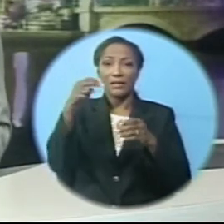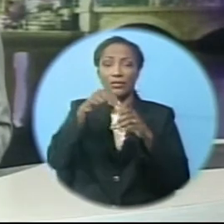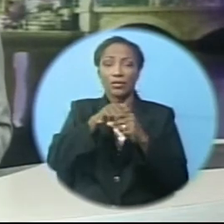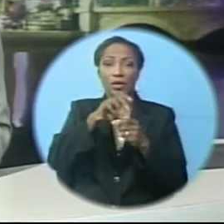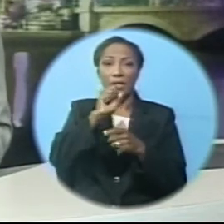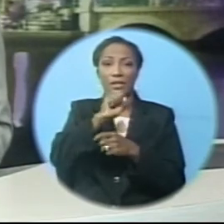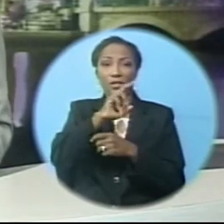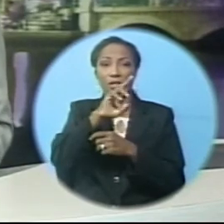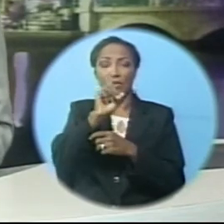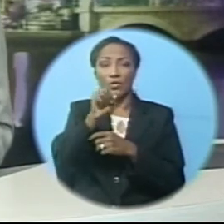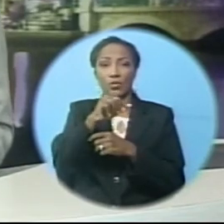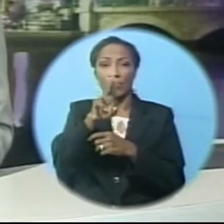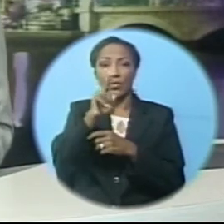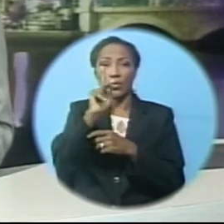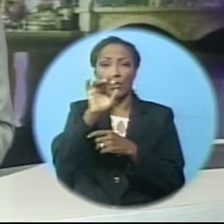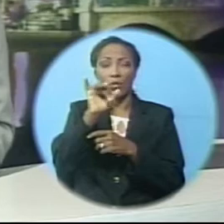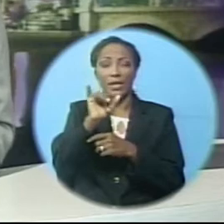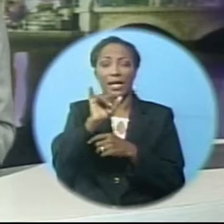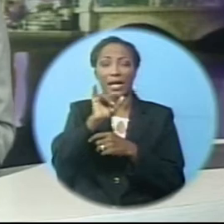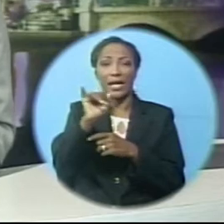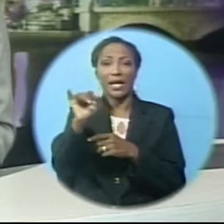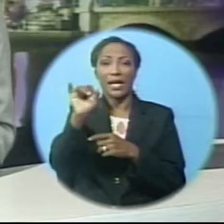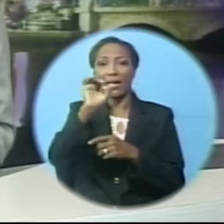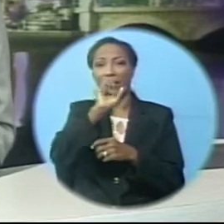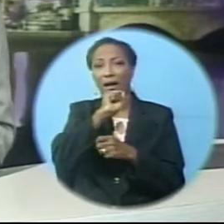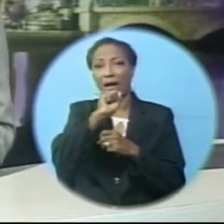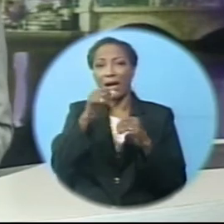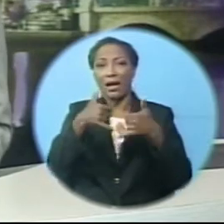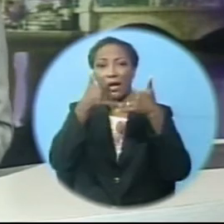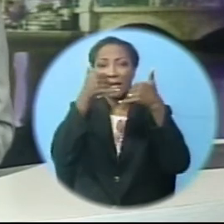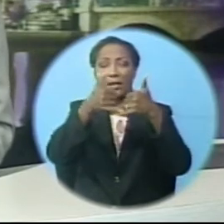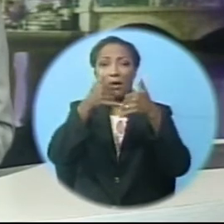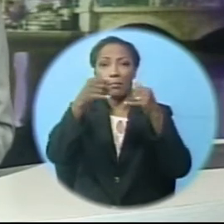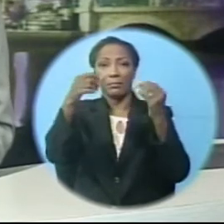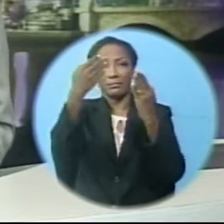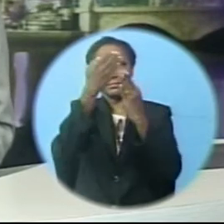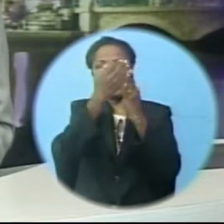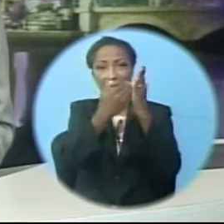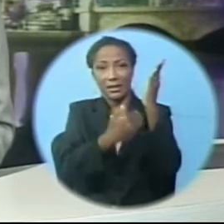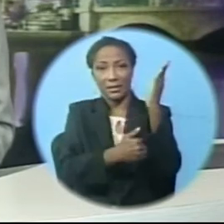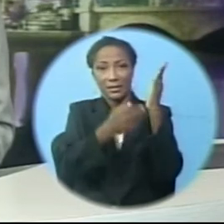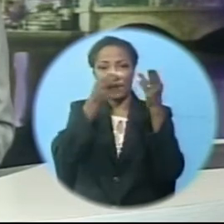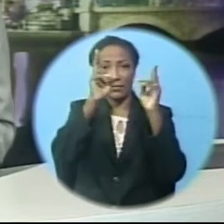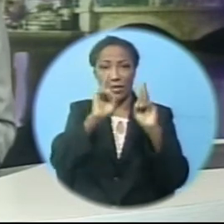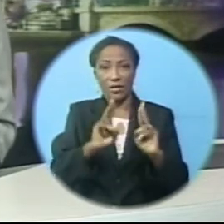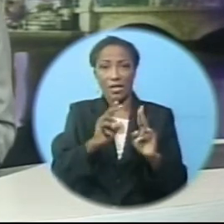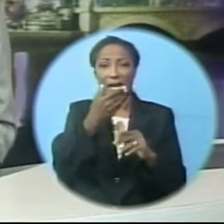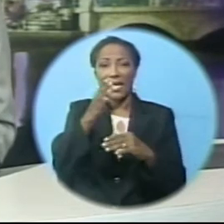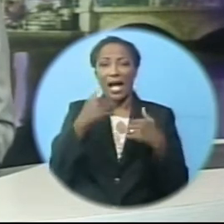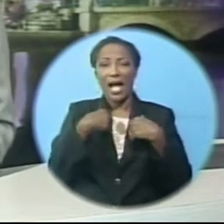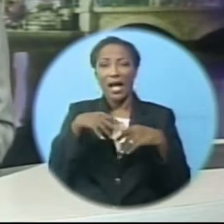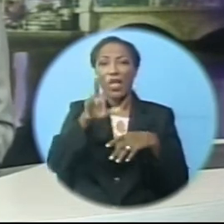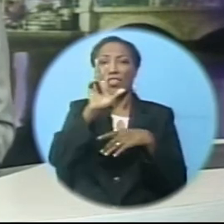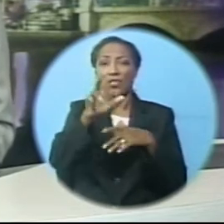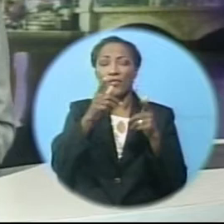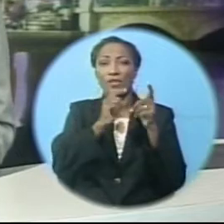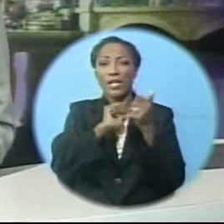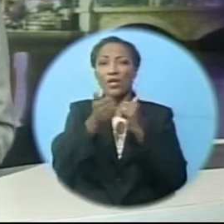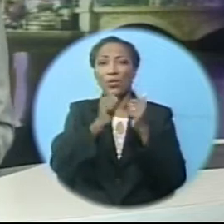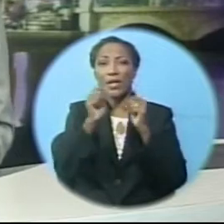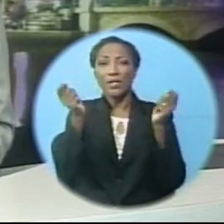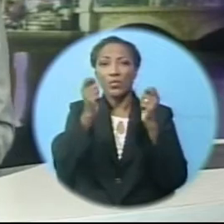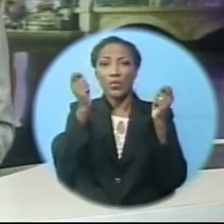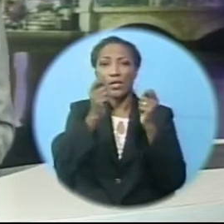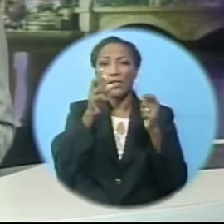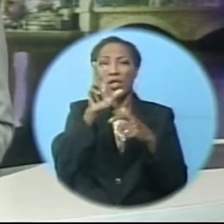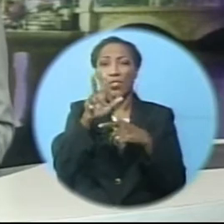Wood was the star of the show at Bushy Park recently with 2 pole positions, 3 race wins and 3 fastest laps. Meanwhile,